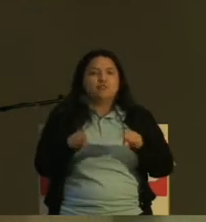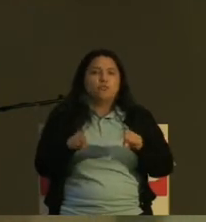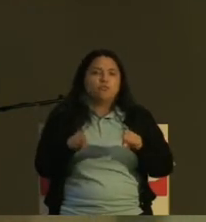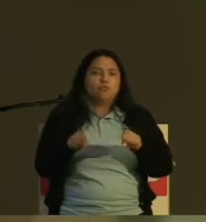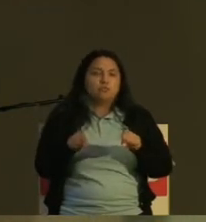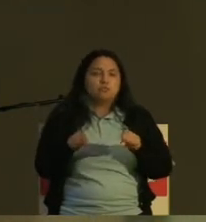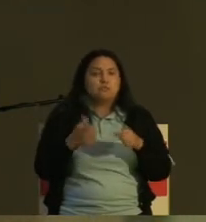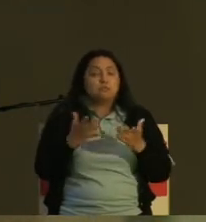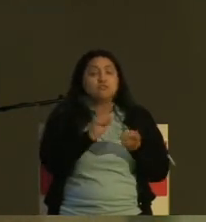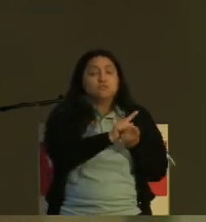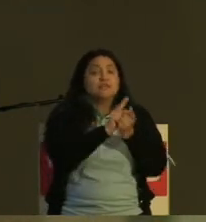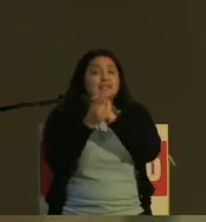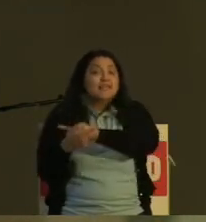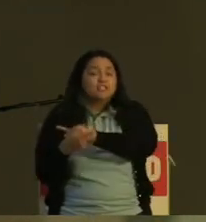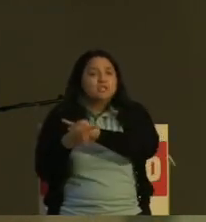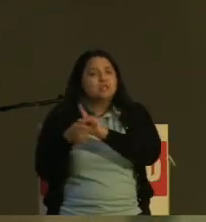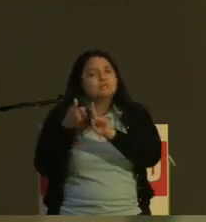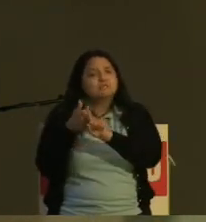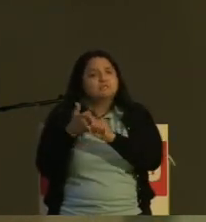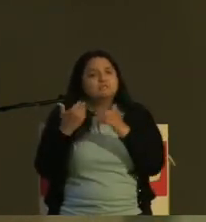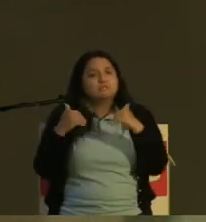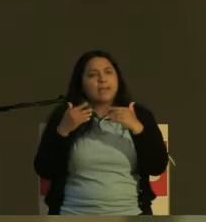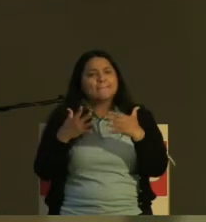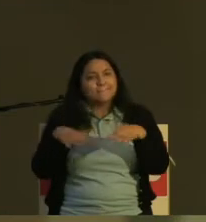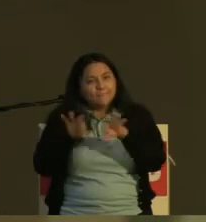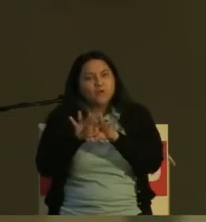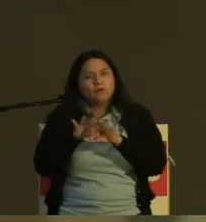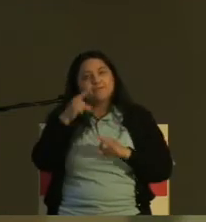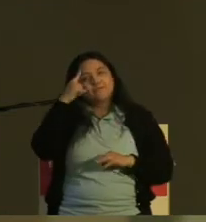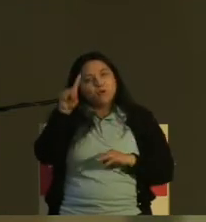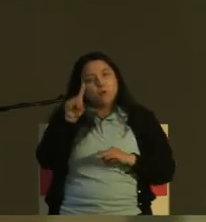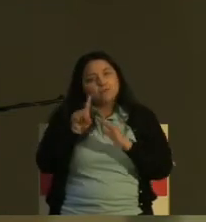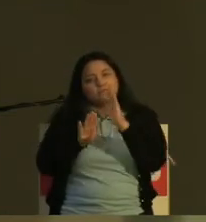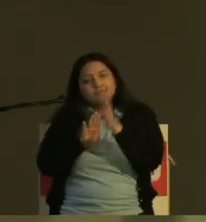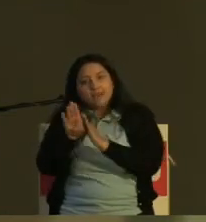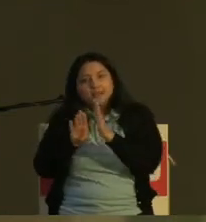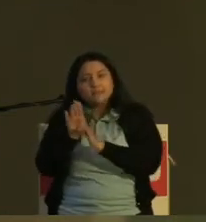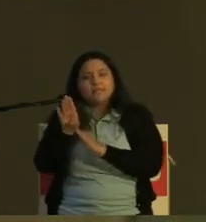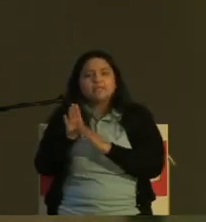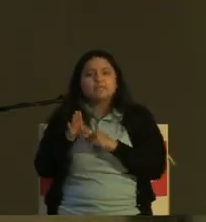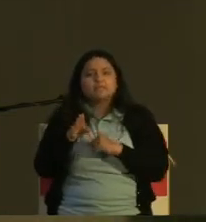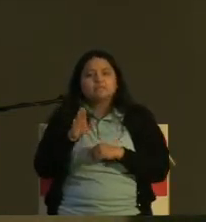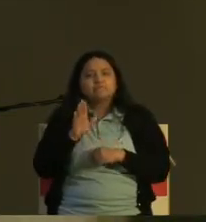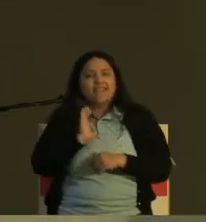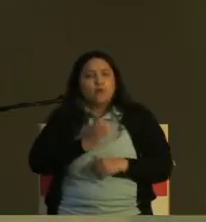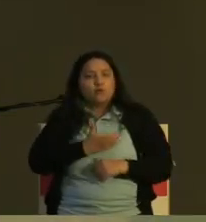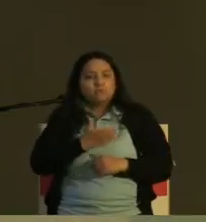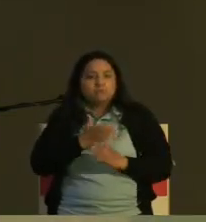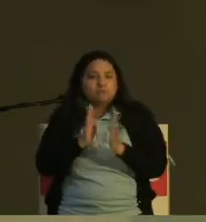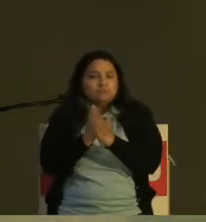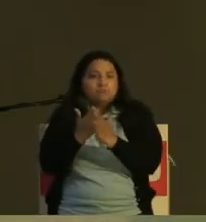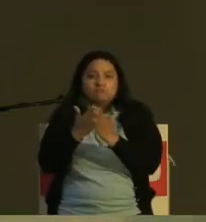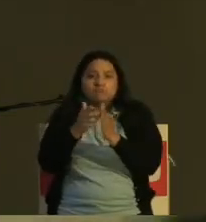think translation has been key to the development and innovation of our literatures, you know,